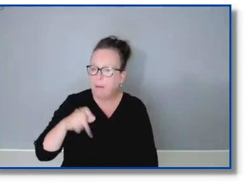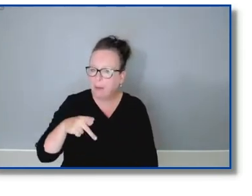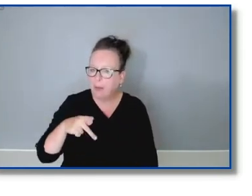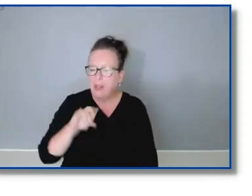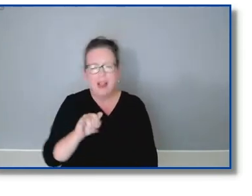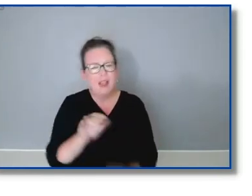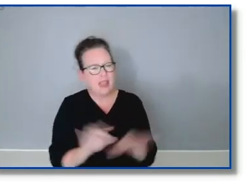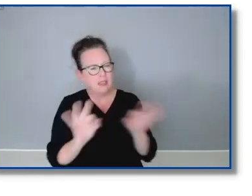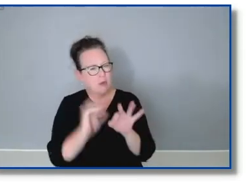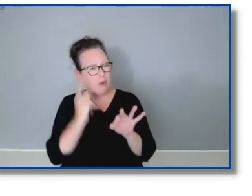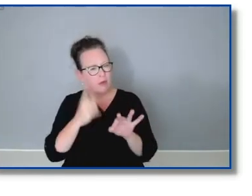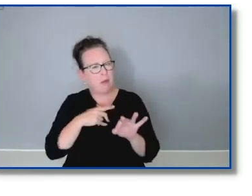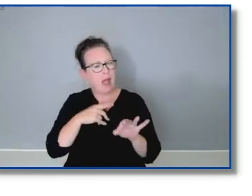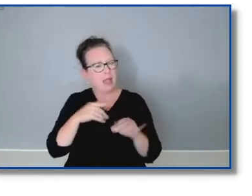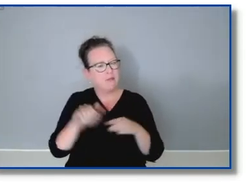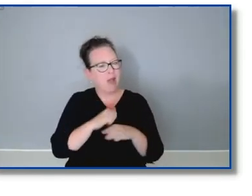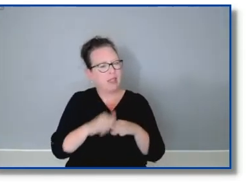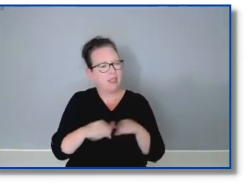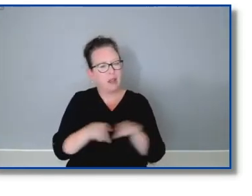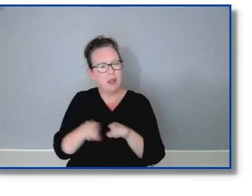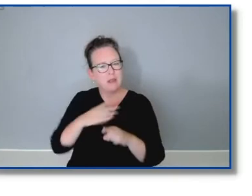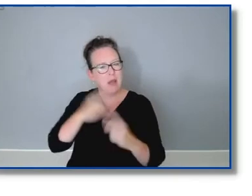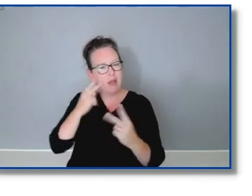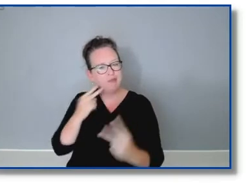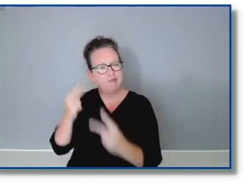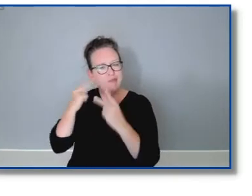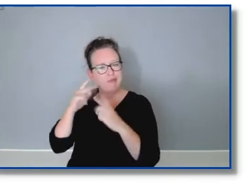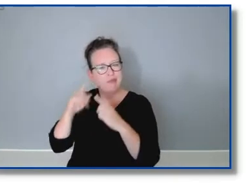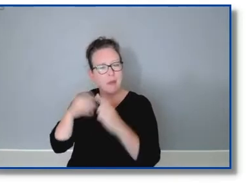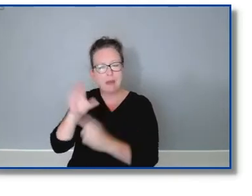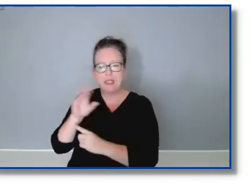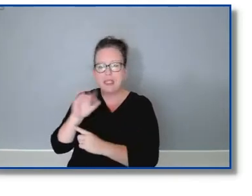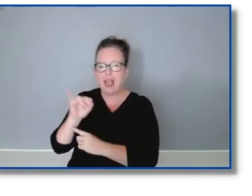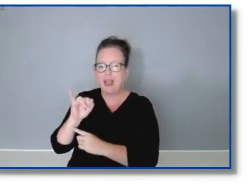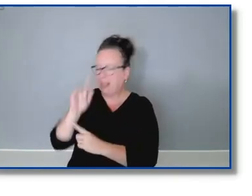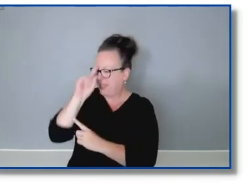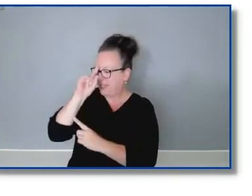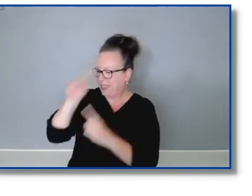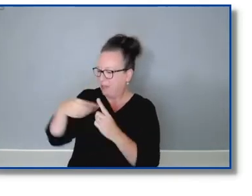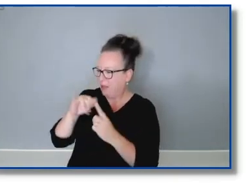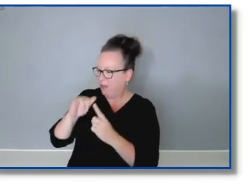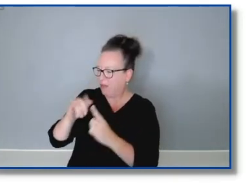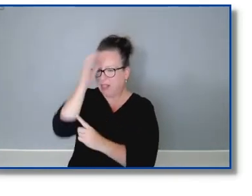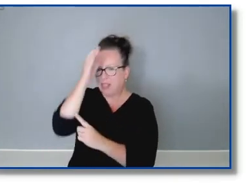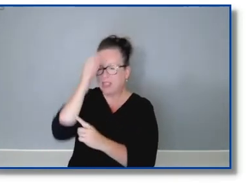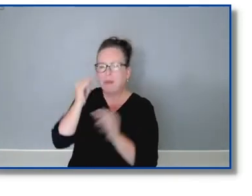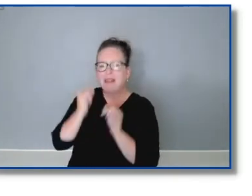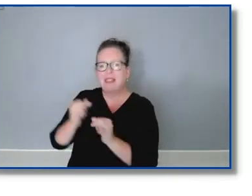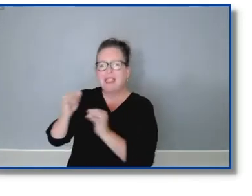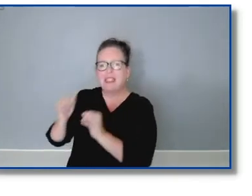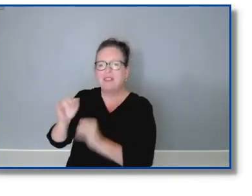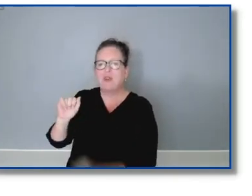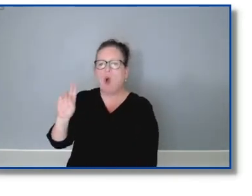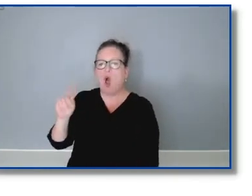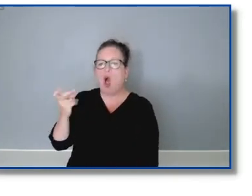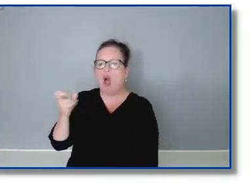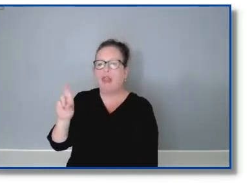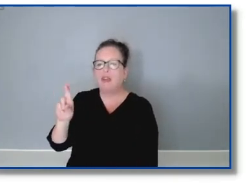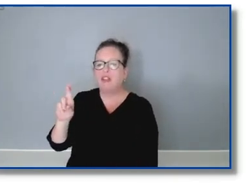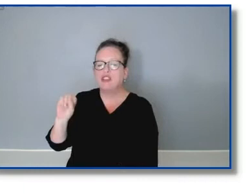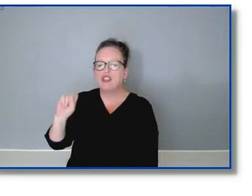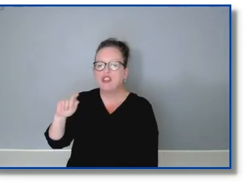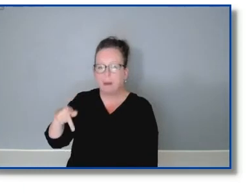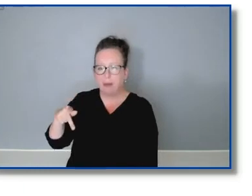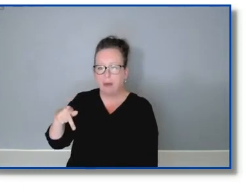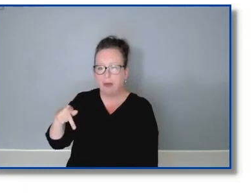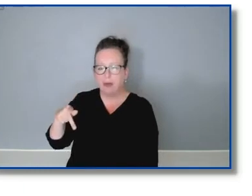reflection about collective intelligence is thinking about the notion of individual authorship. And just the same way that we should abandon the paradigm